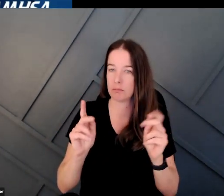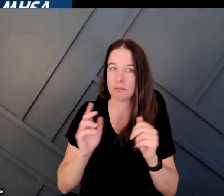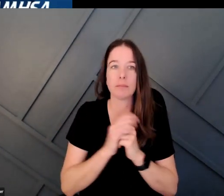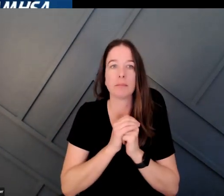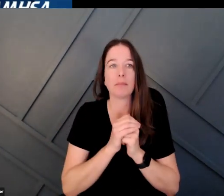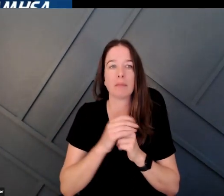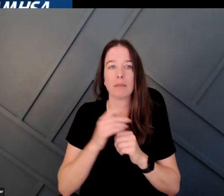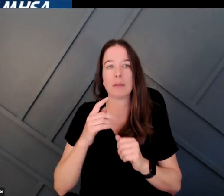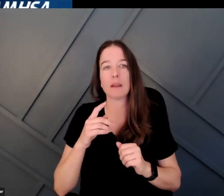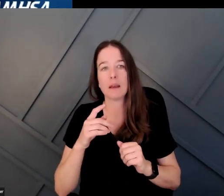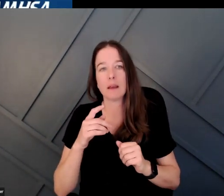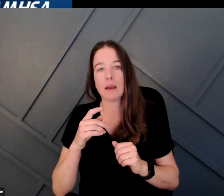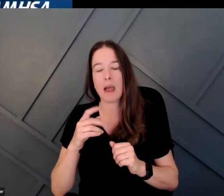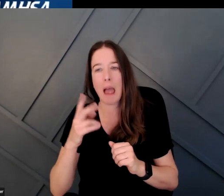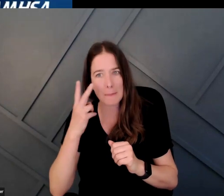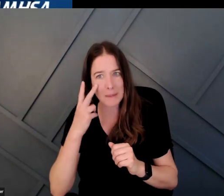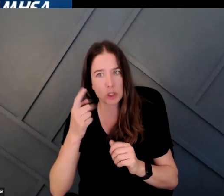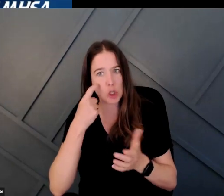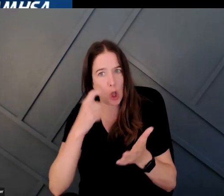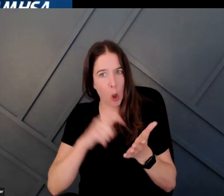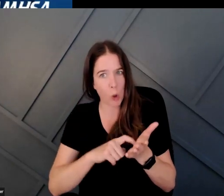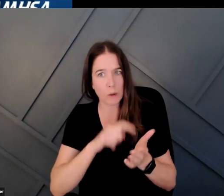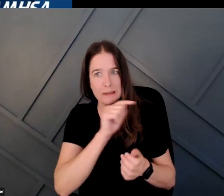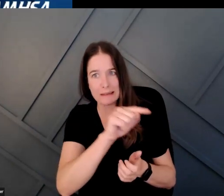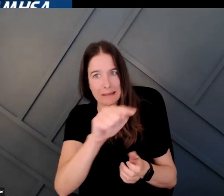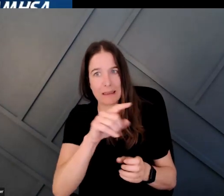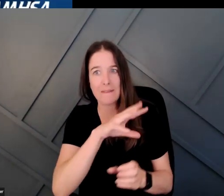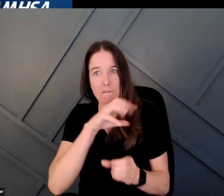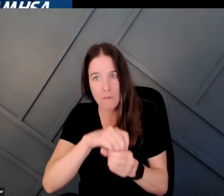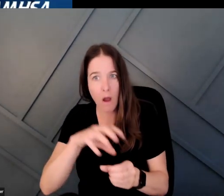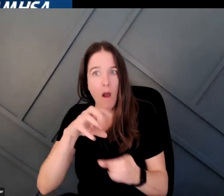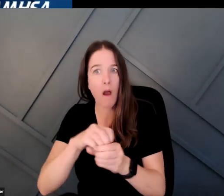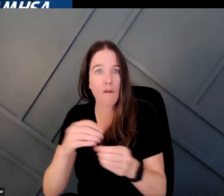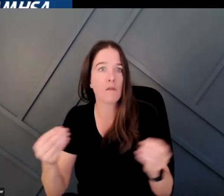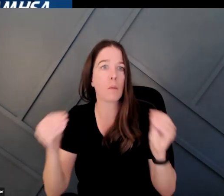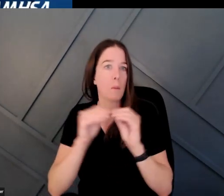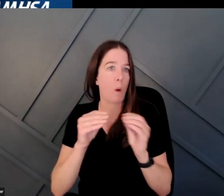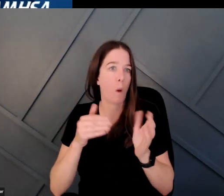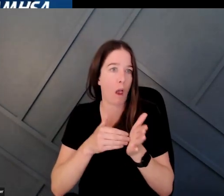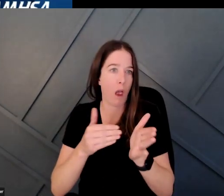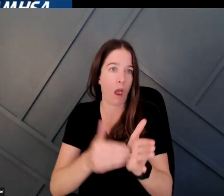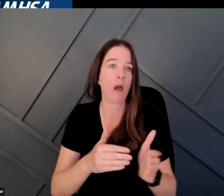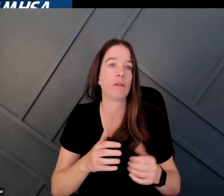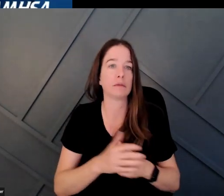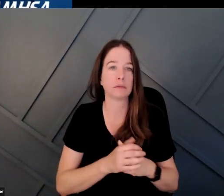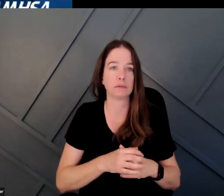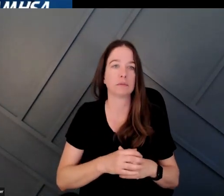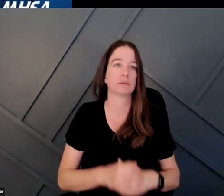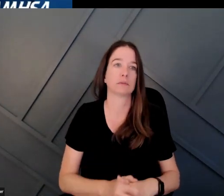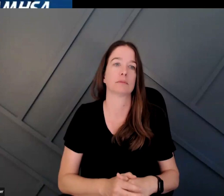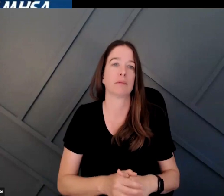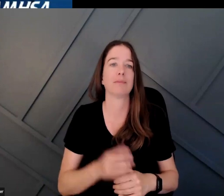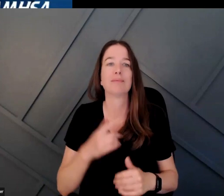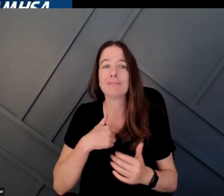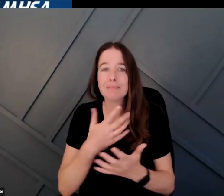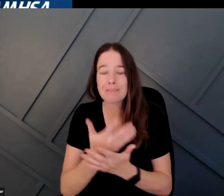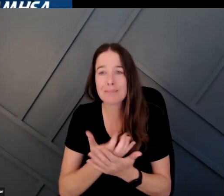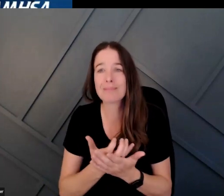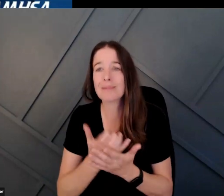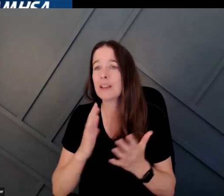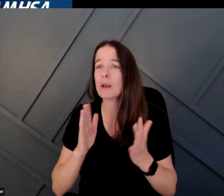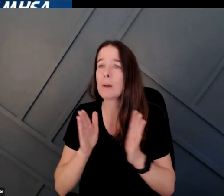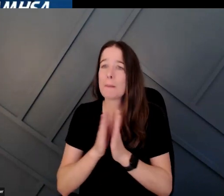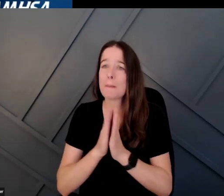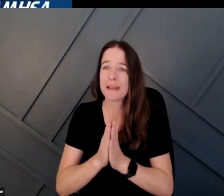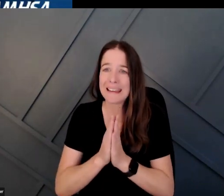really, really intentionally start to reach out to recovery community organizations, start to reach out to consumer survivor groups and family-led